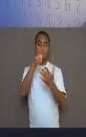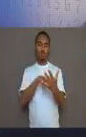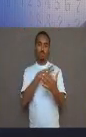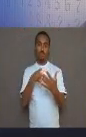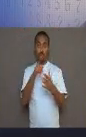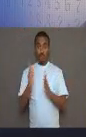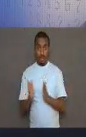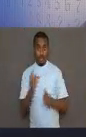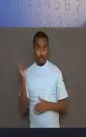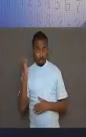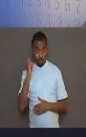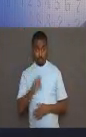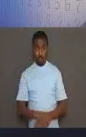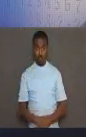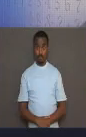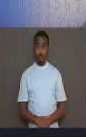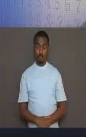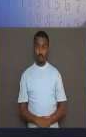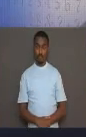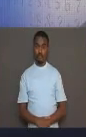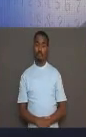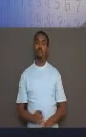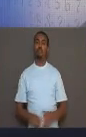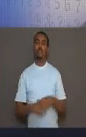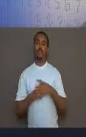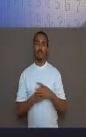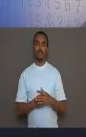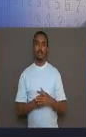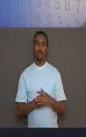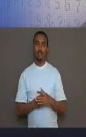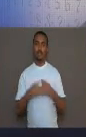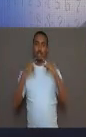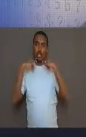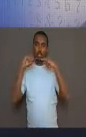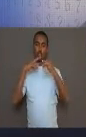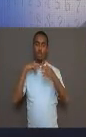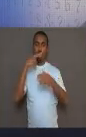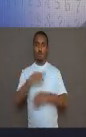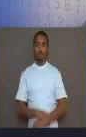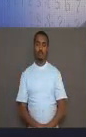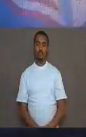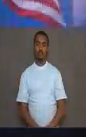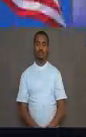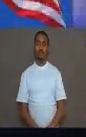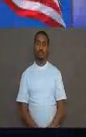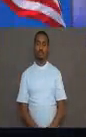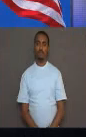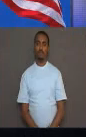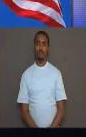Are you ready to listen, students? Let us begin the news report.